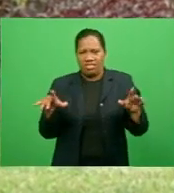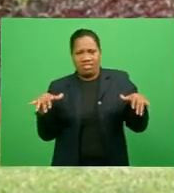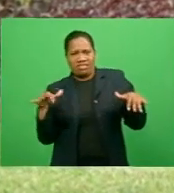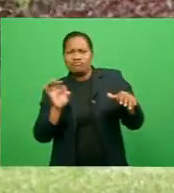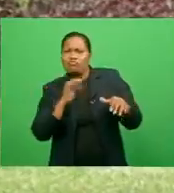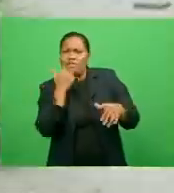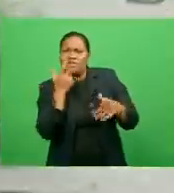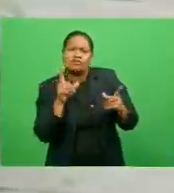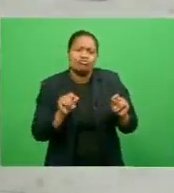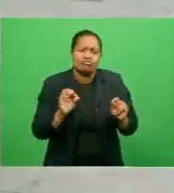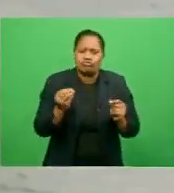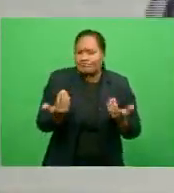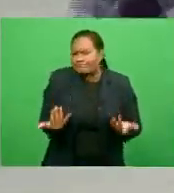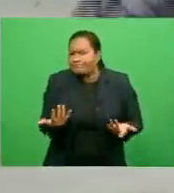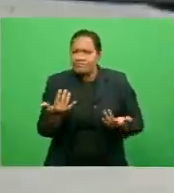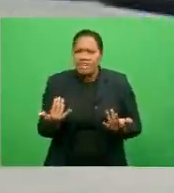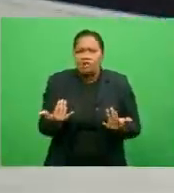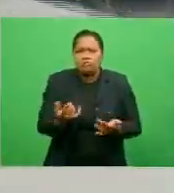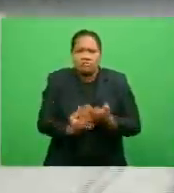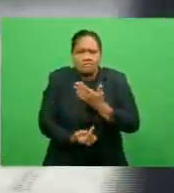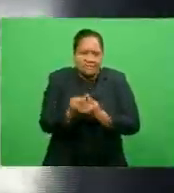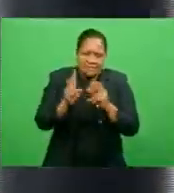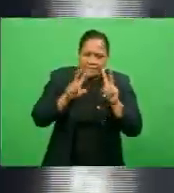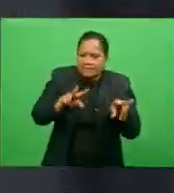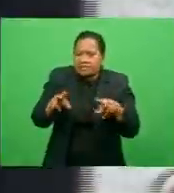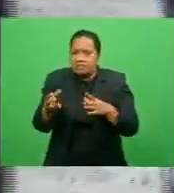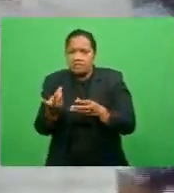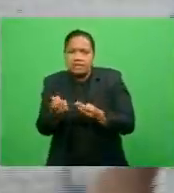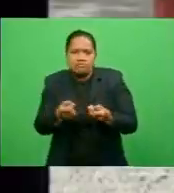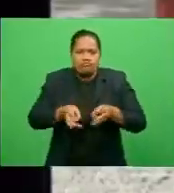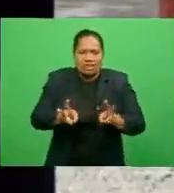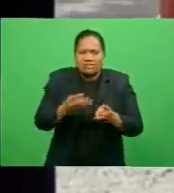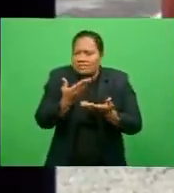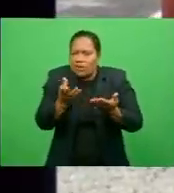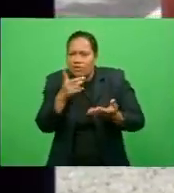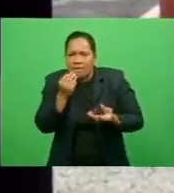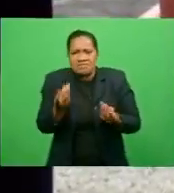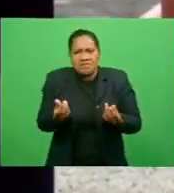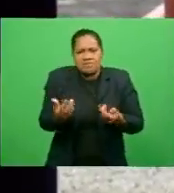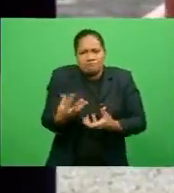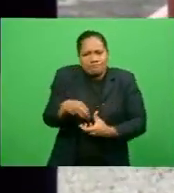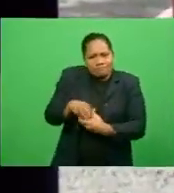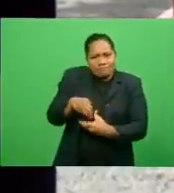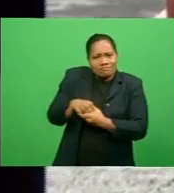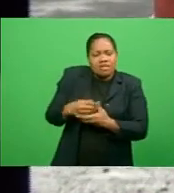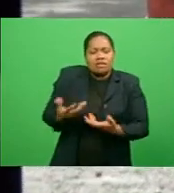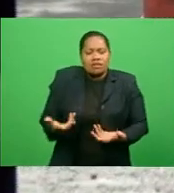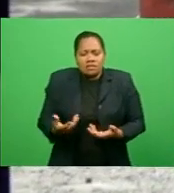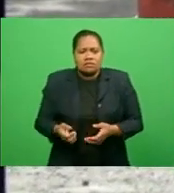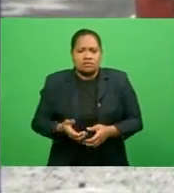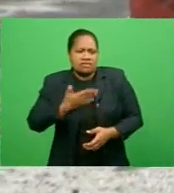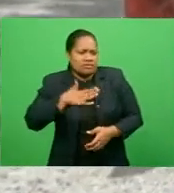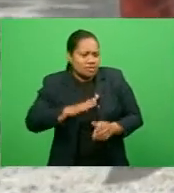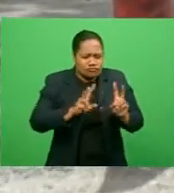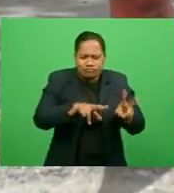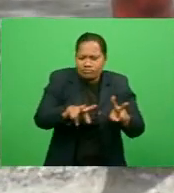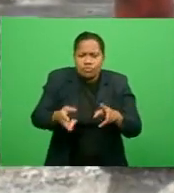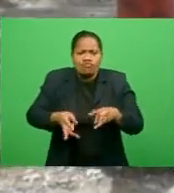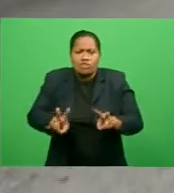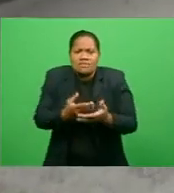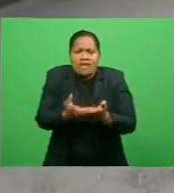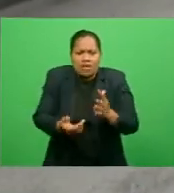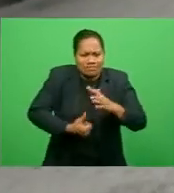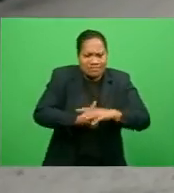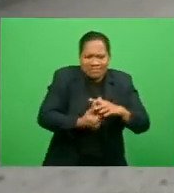easy ways of getting an income. There are also issues where they want to have access to, things, for